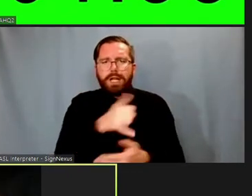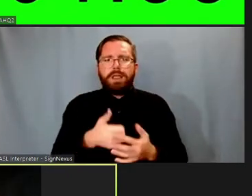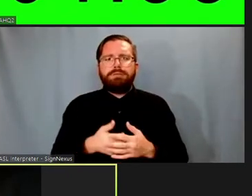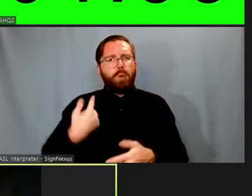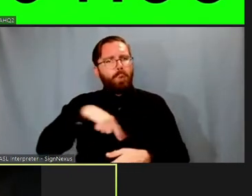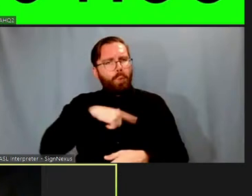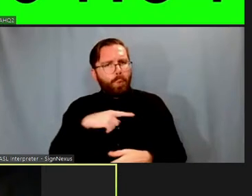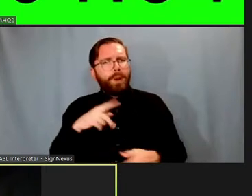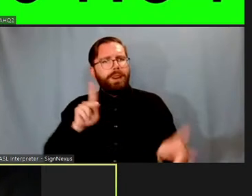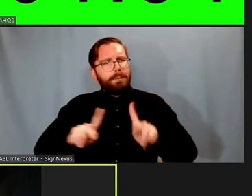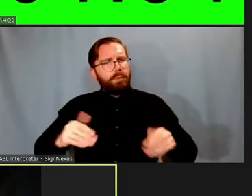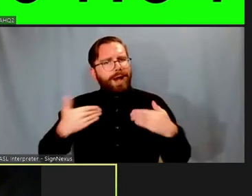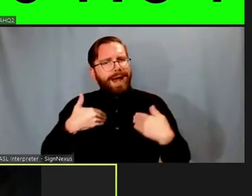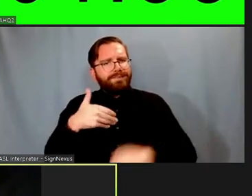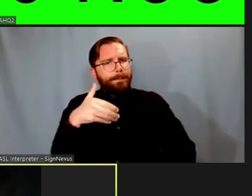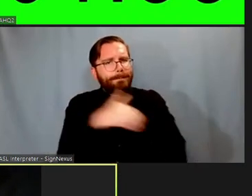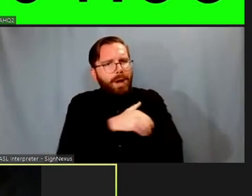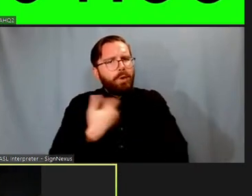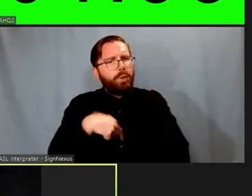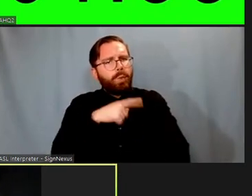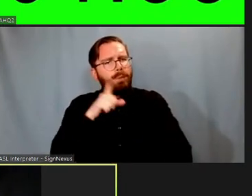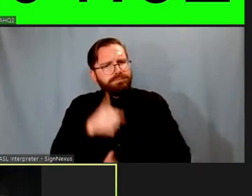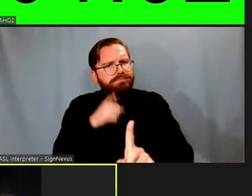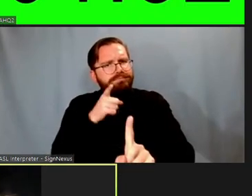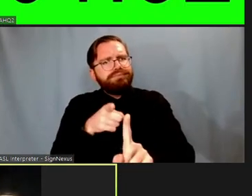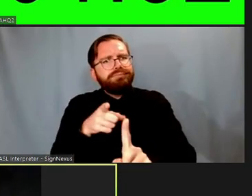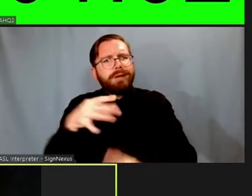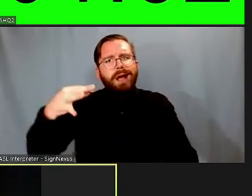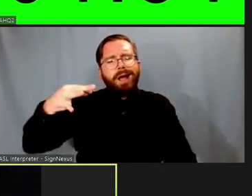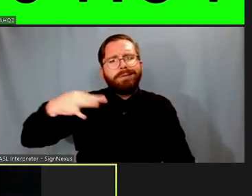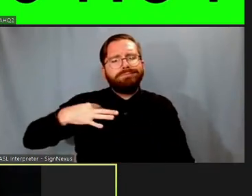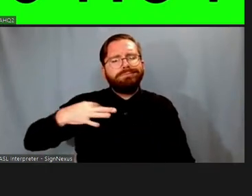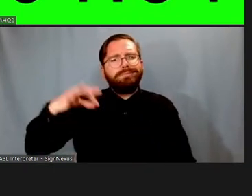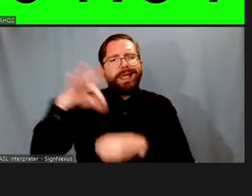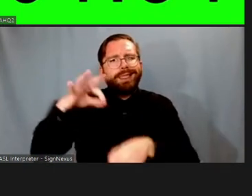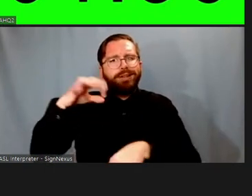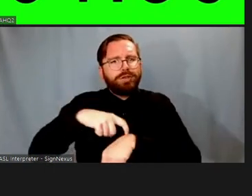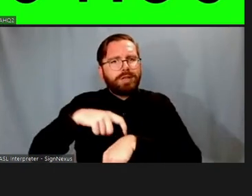power and we're going to come for you at the election time